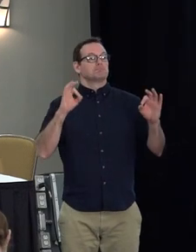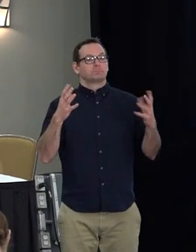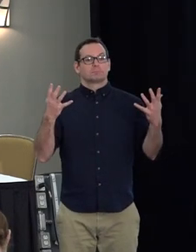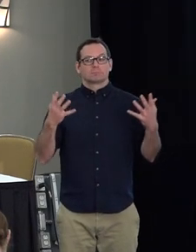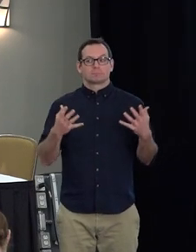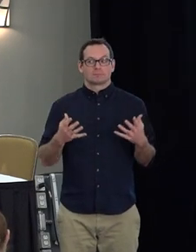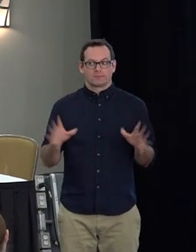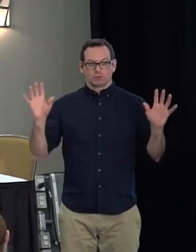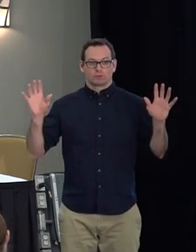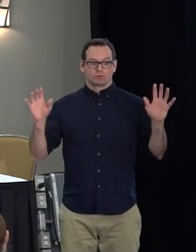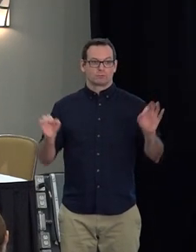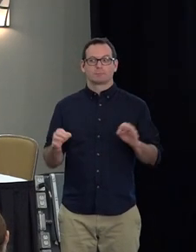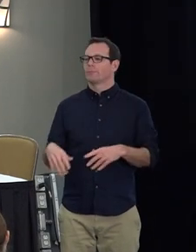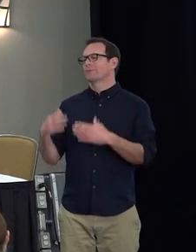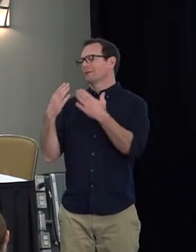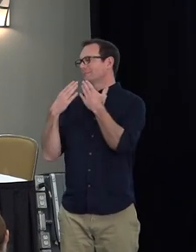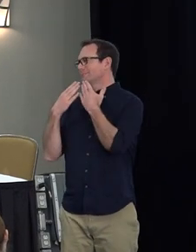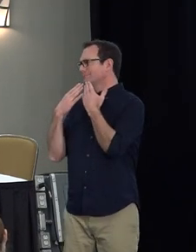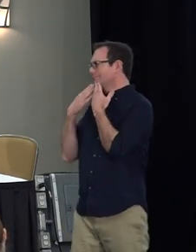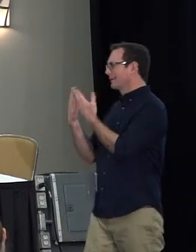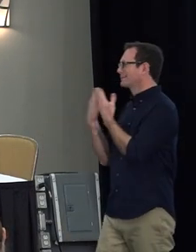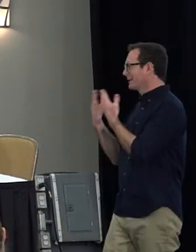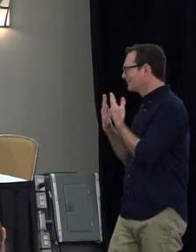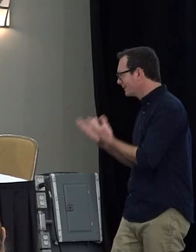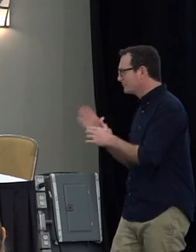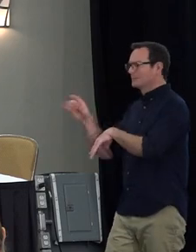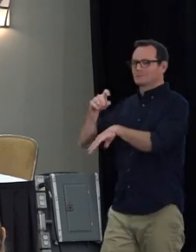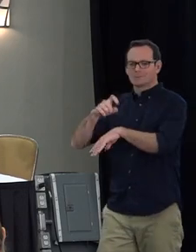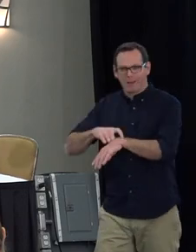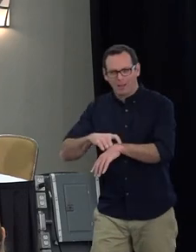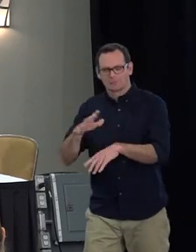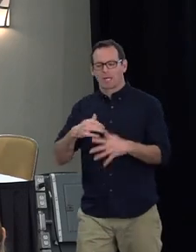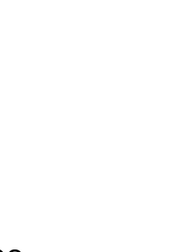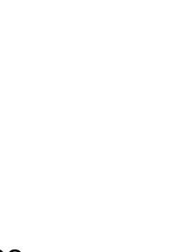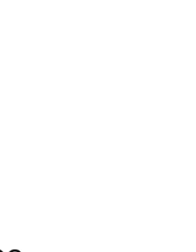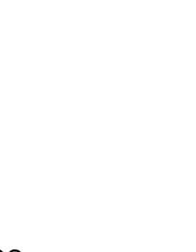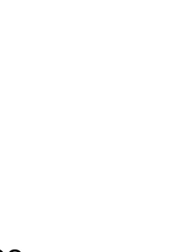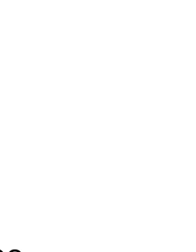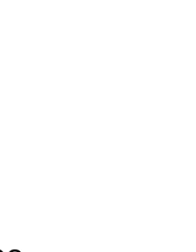I want to thank you so very, very much for your time and for your honesty.